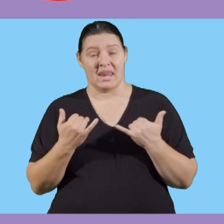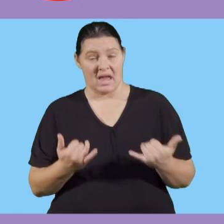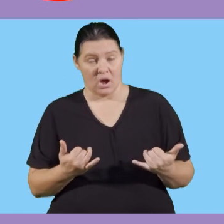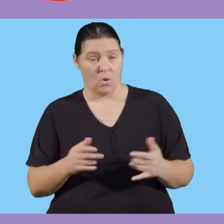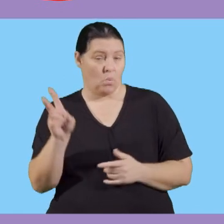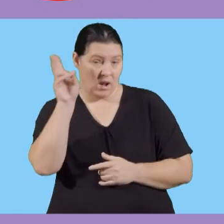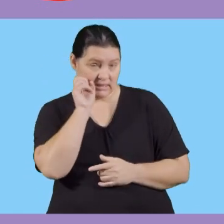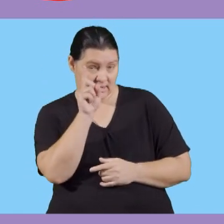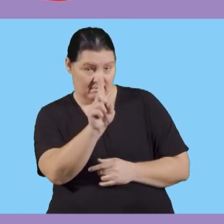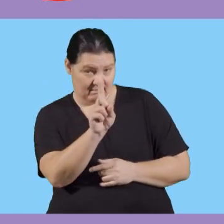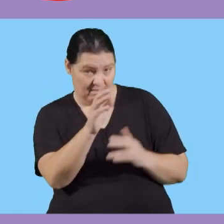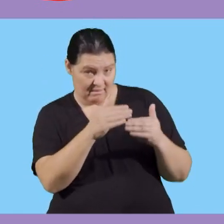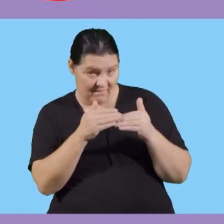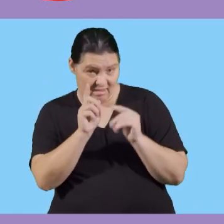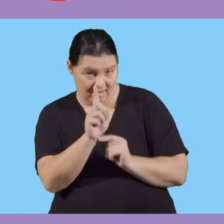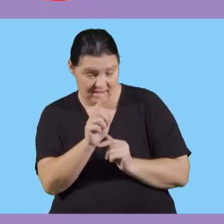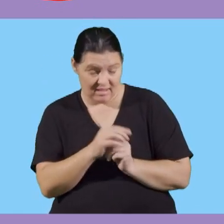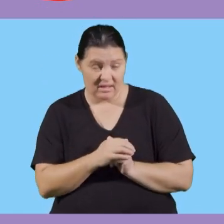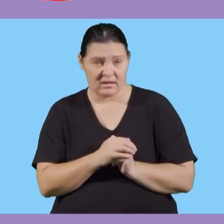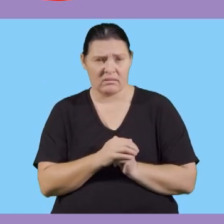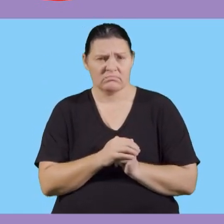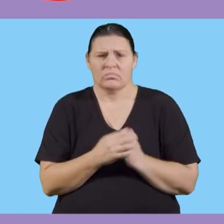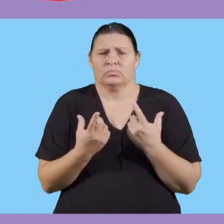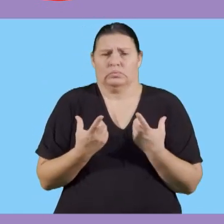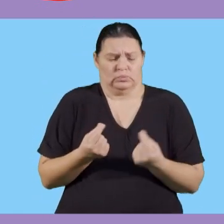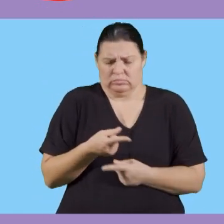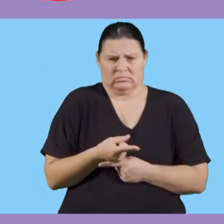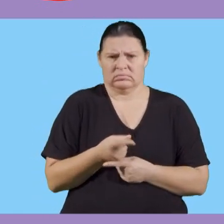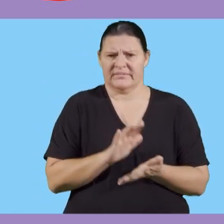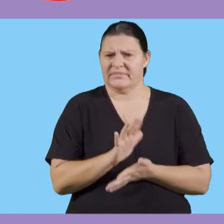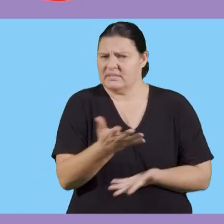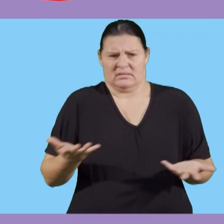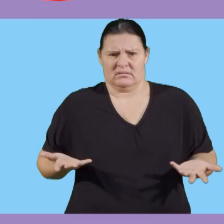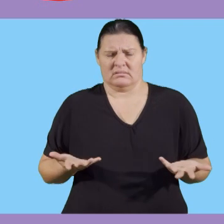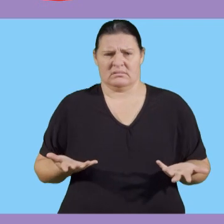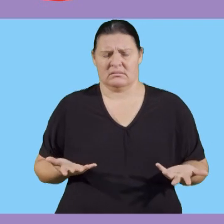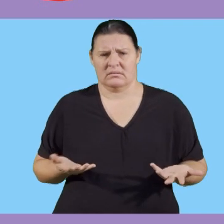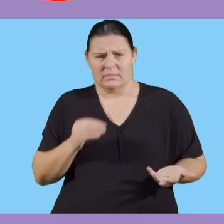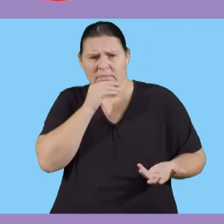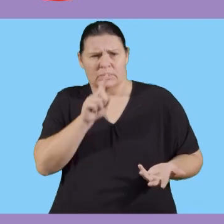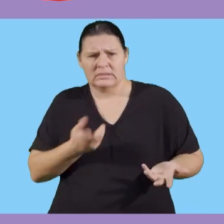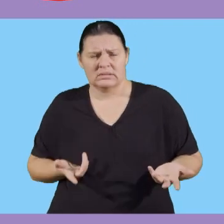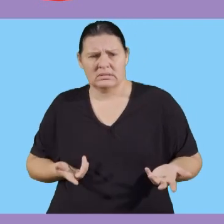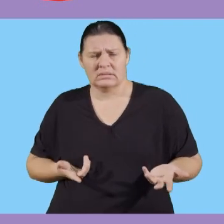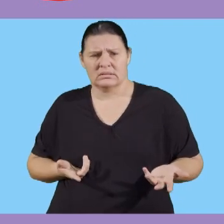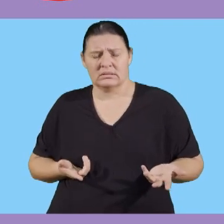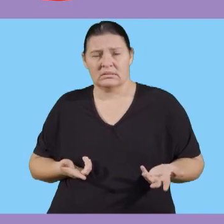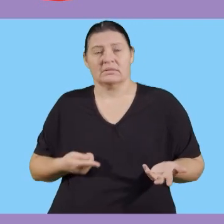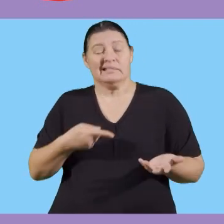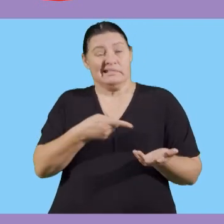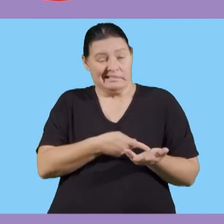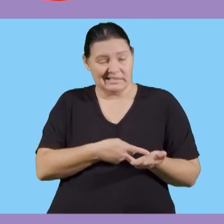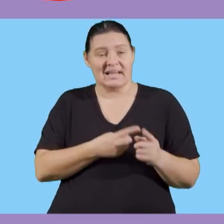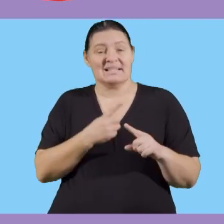here's where you have to listen very carefully. What are we going to do with this 15? We are going